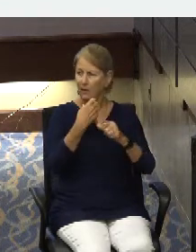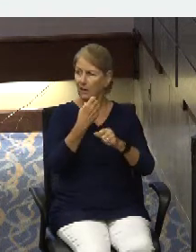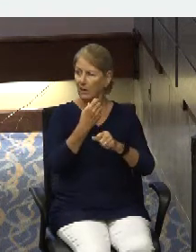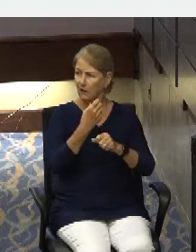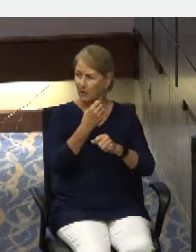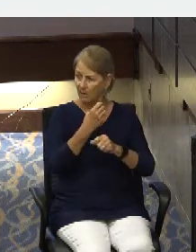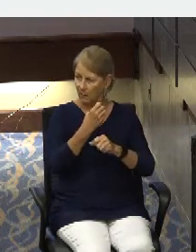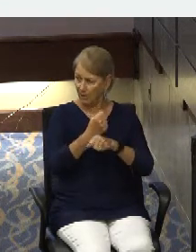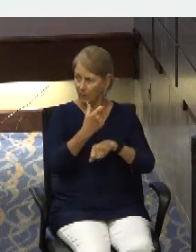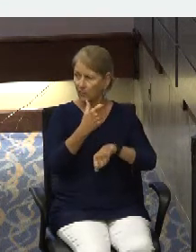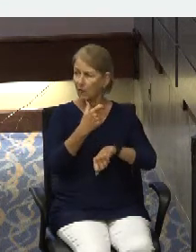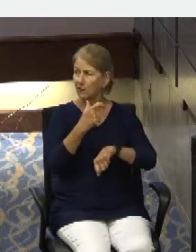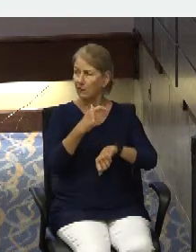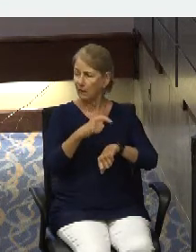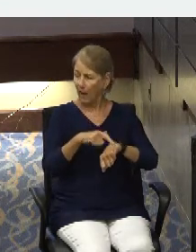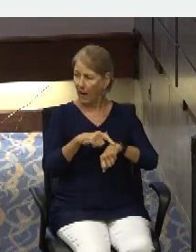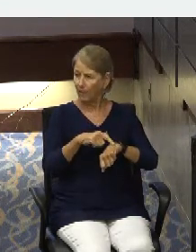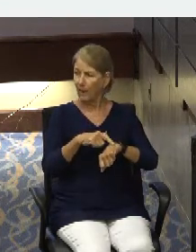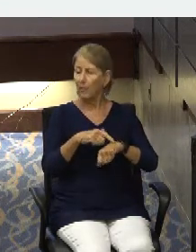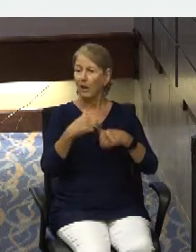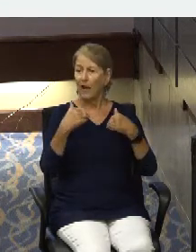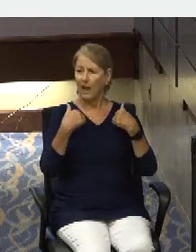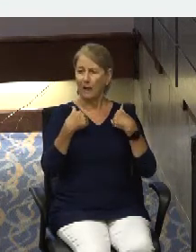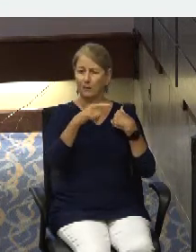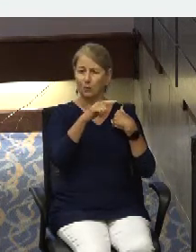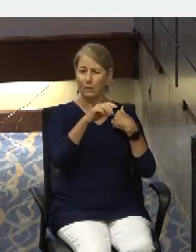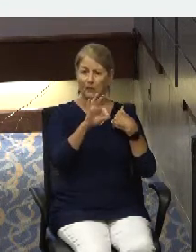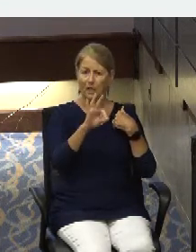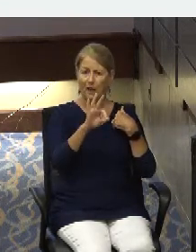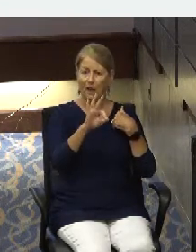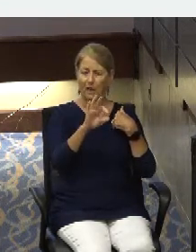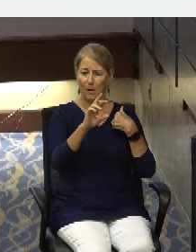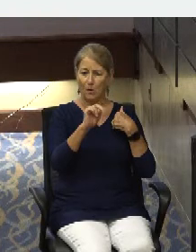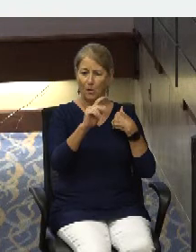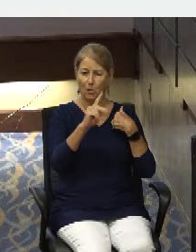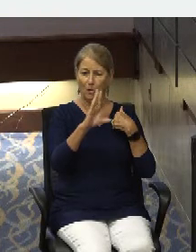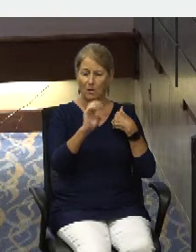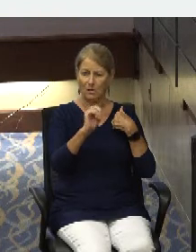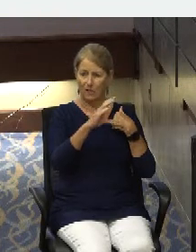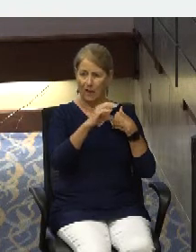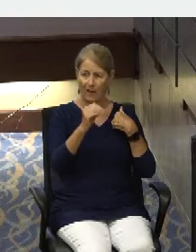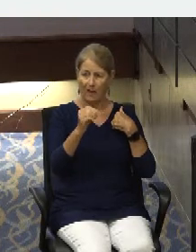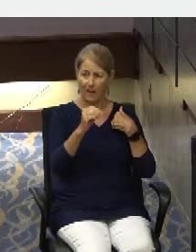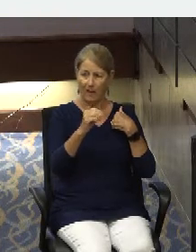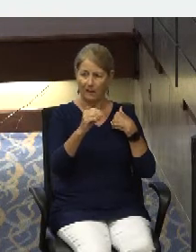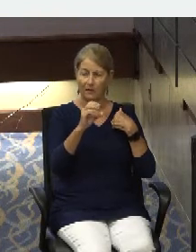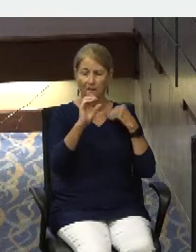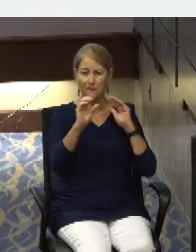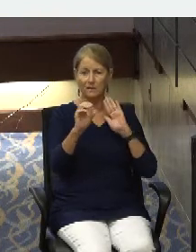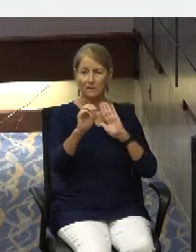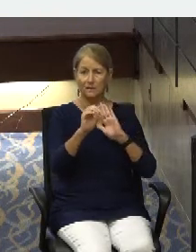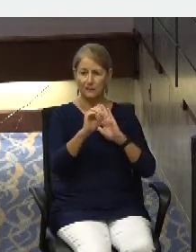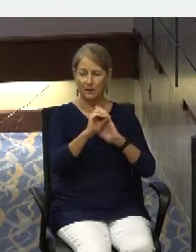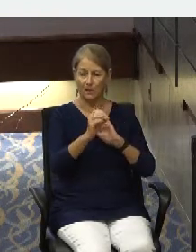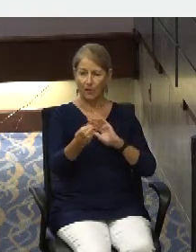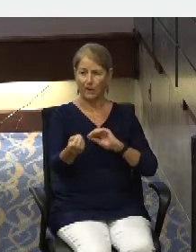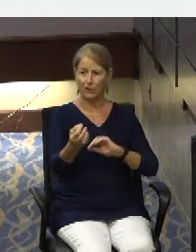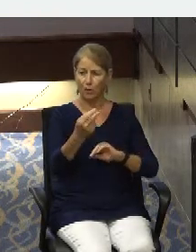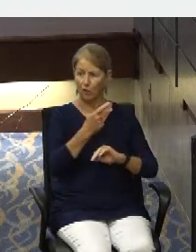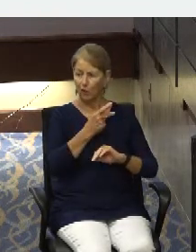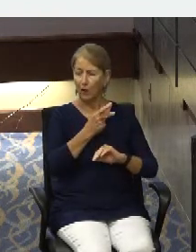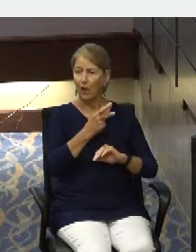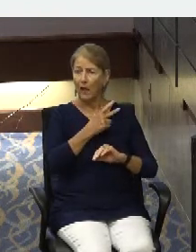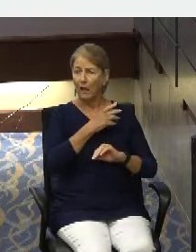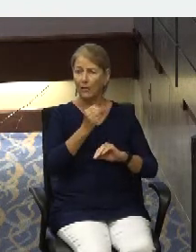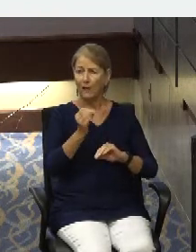time limit. We had 29 notices and 0 returned on this request. The applicant did speak at the meeting and